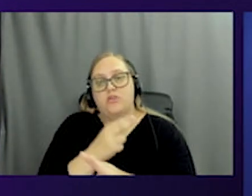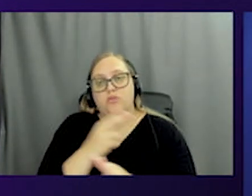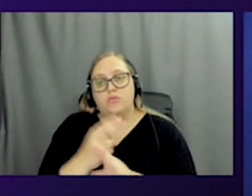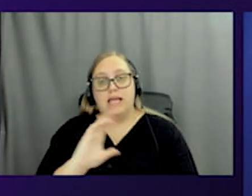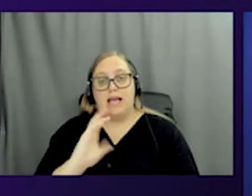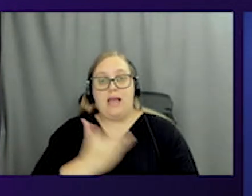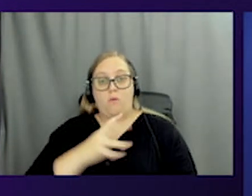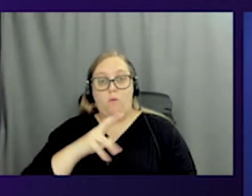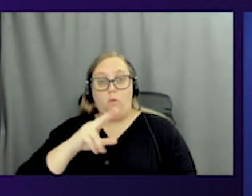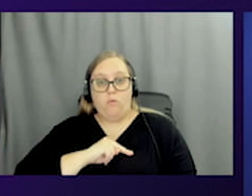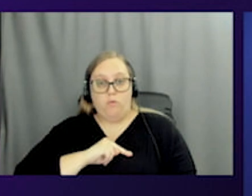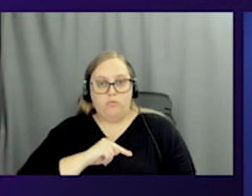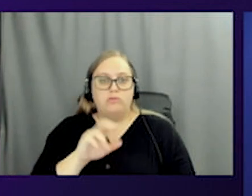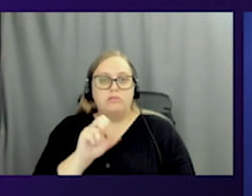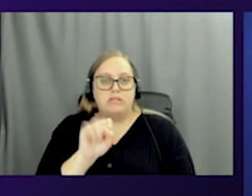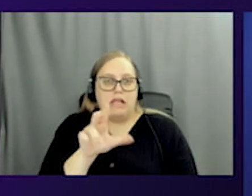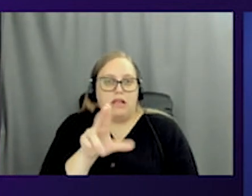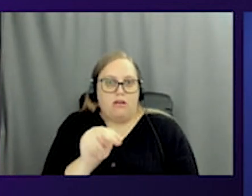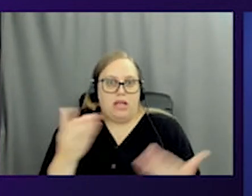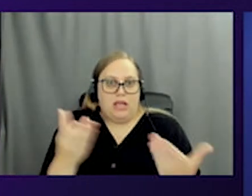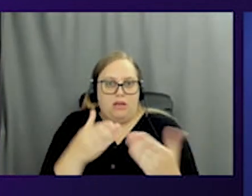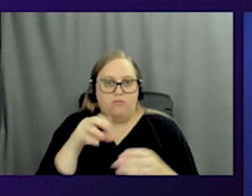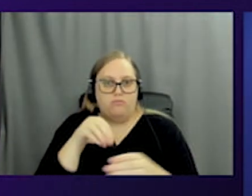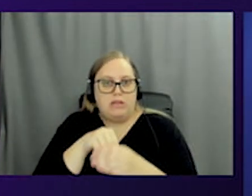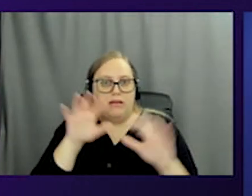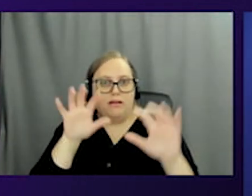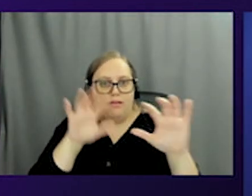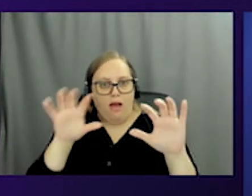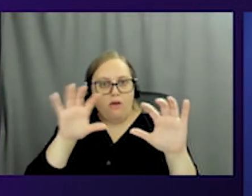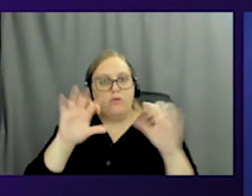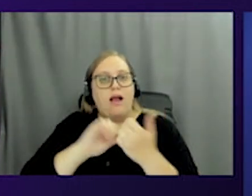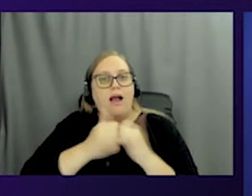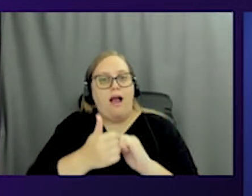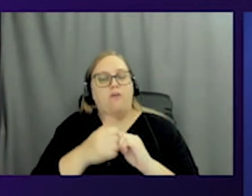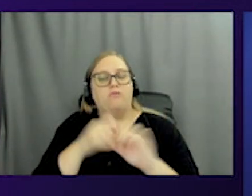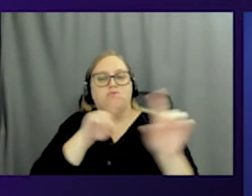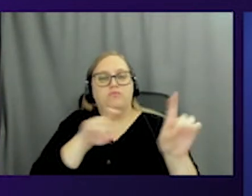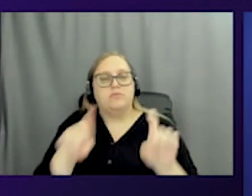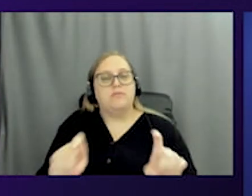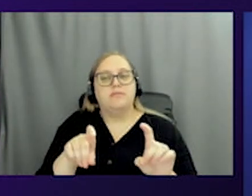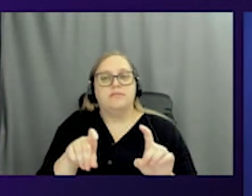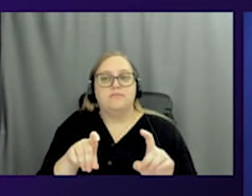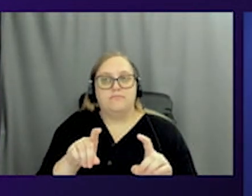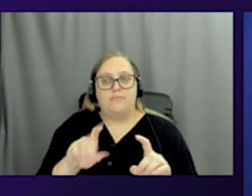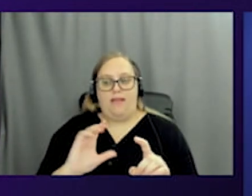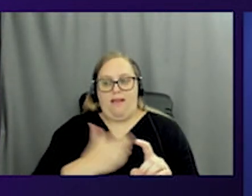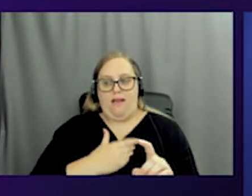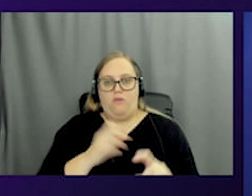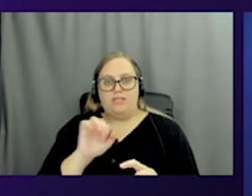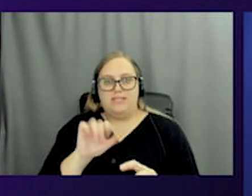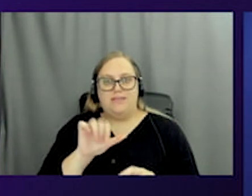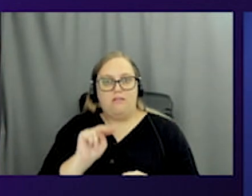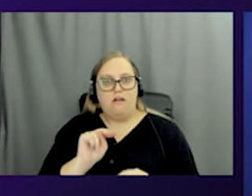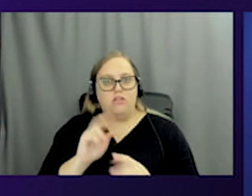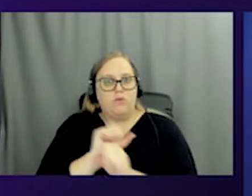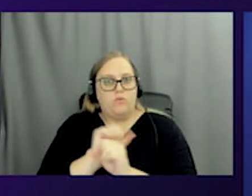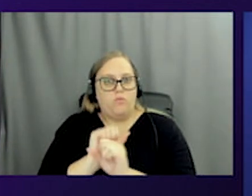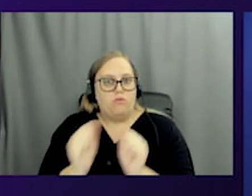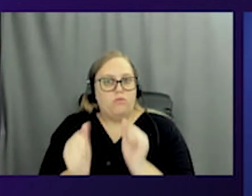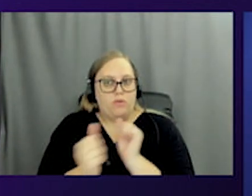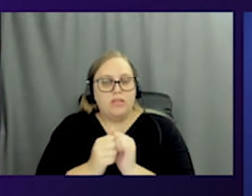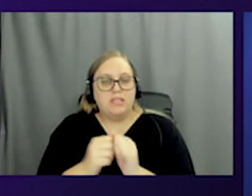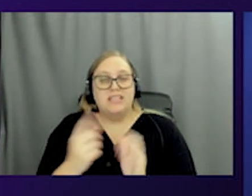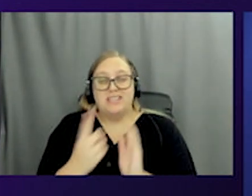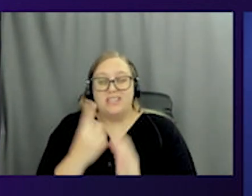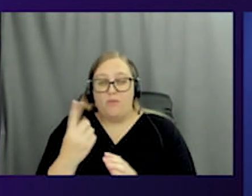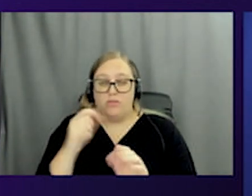own silicon here in the cloud, how to test the very silicon that we work off of. And as somebody that worked